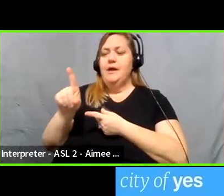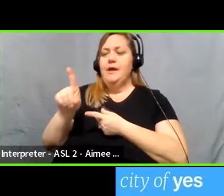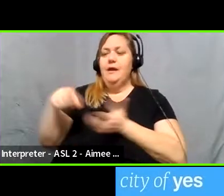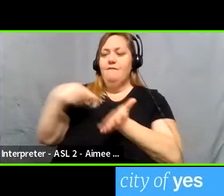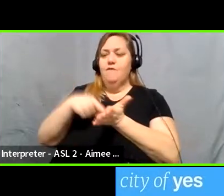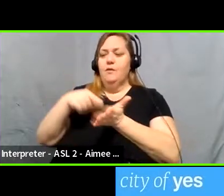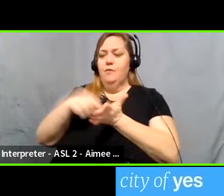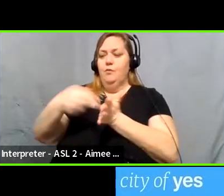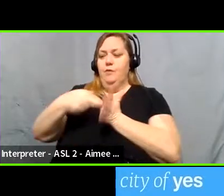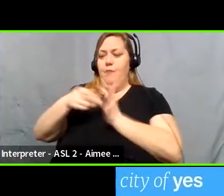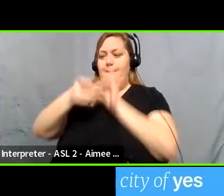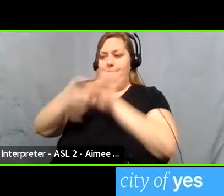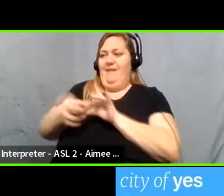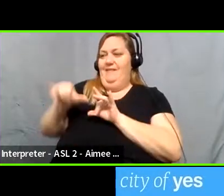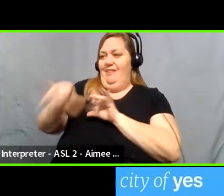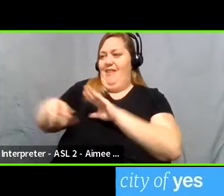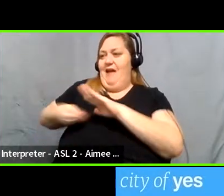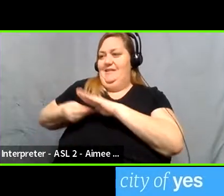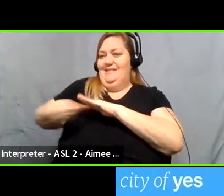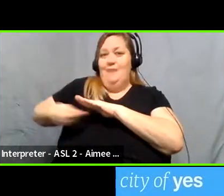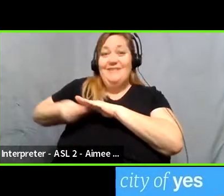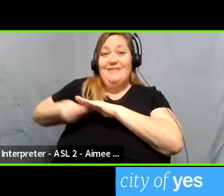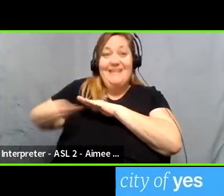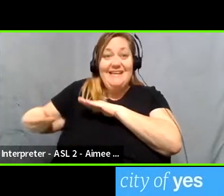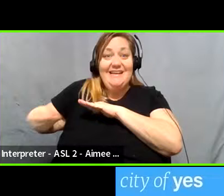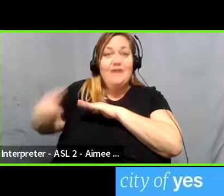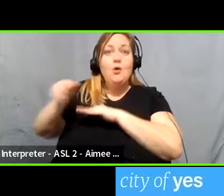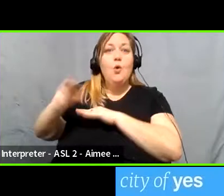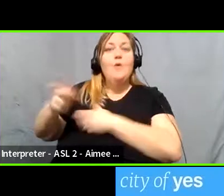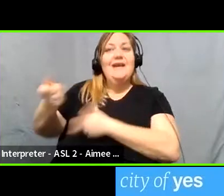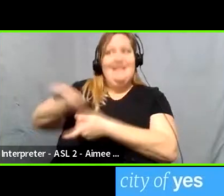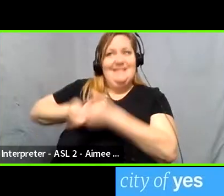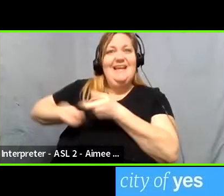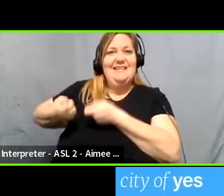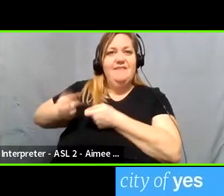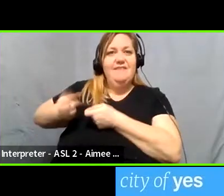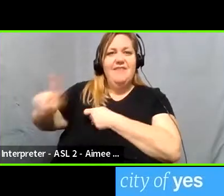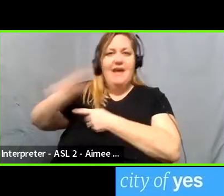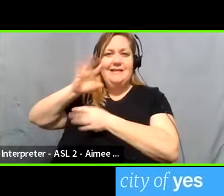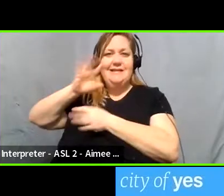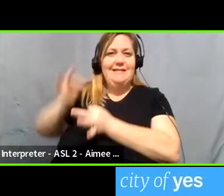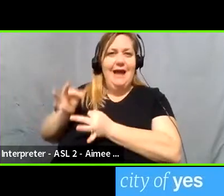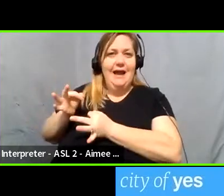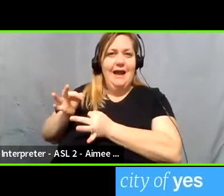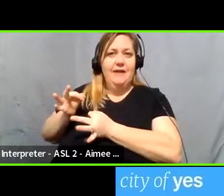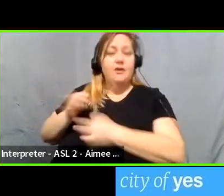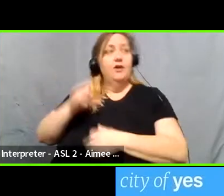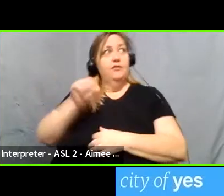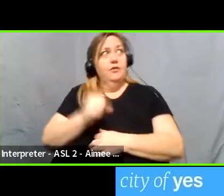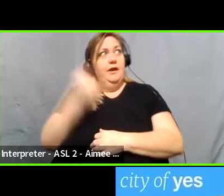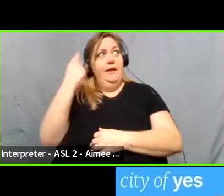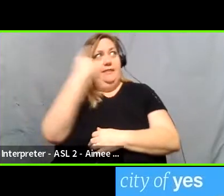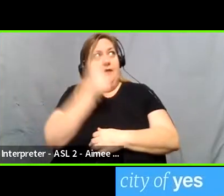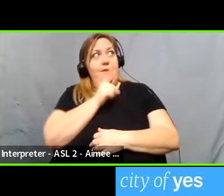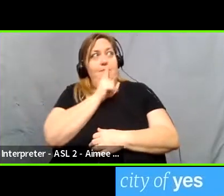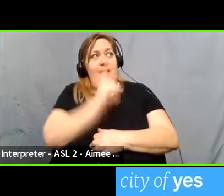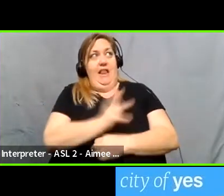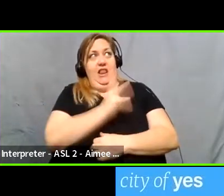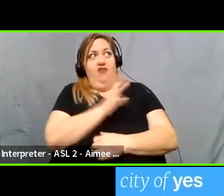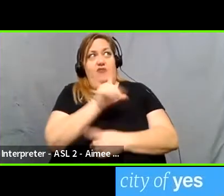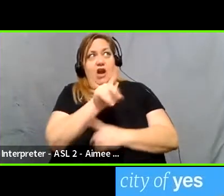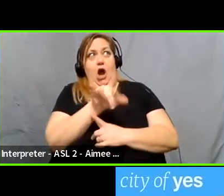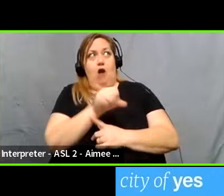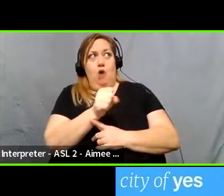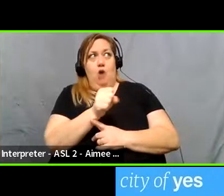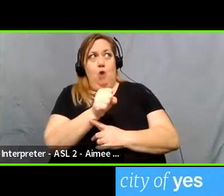based on that subsidy or incentive. So it could in theory be luxury condos. We don't think that